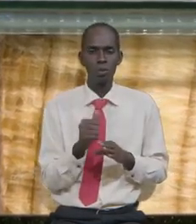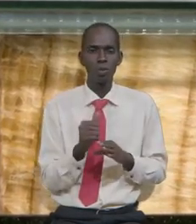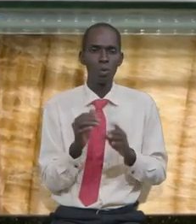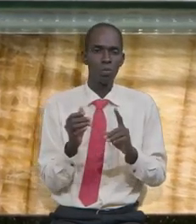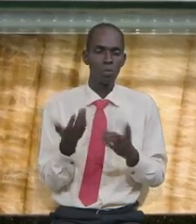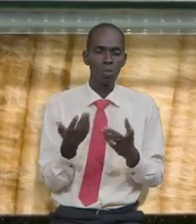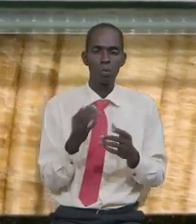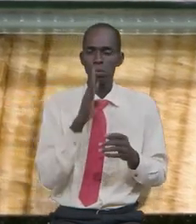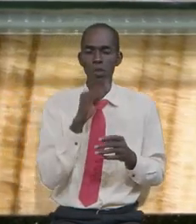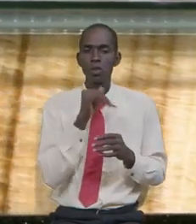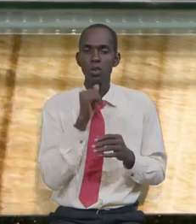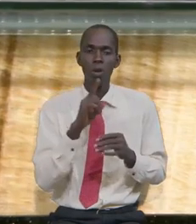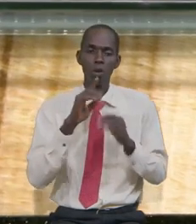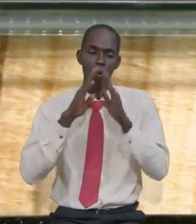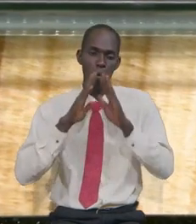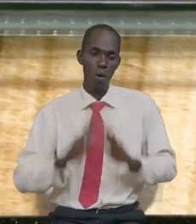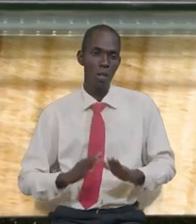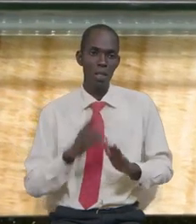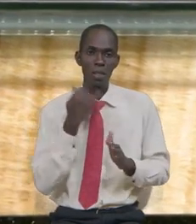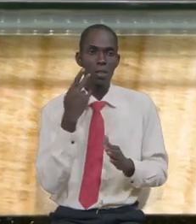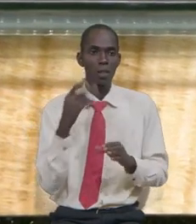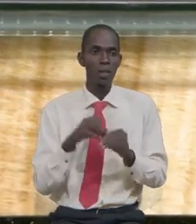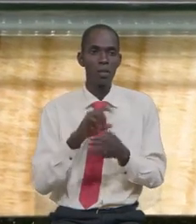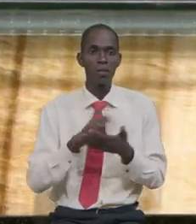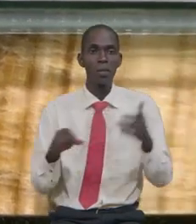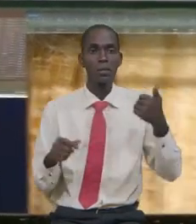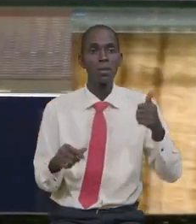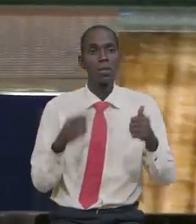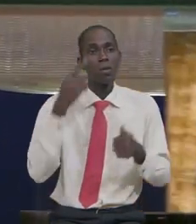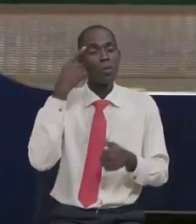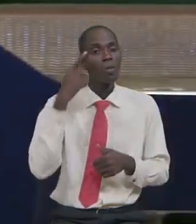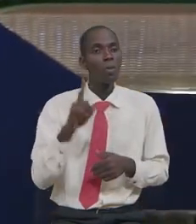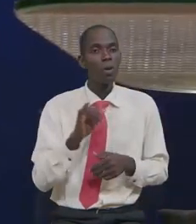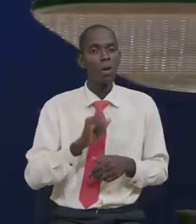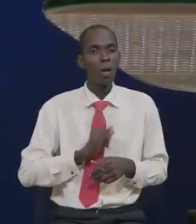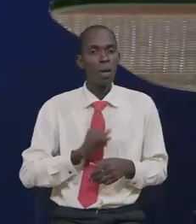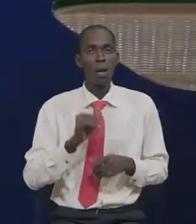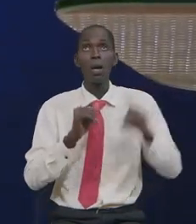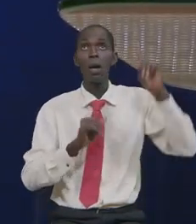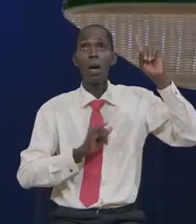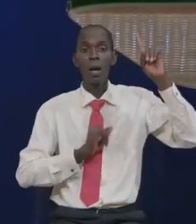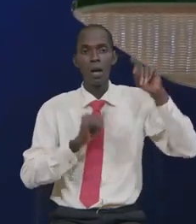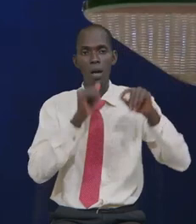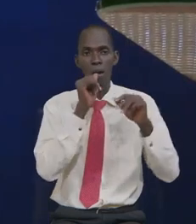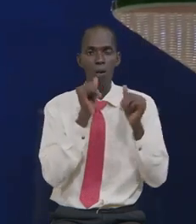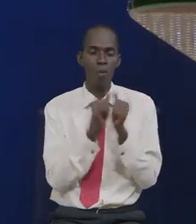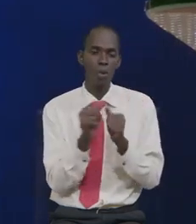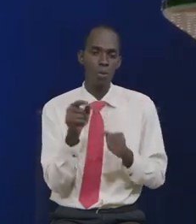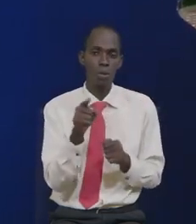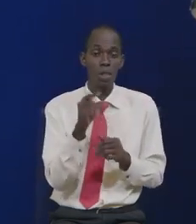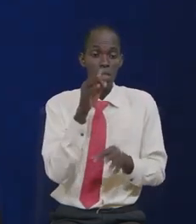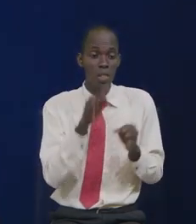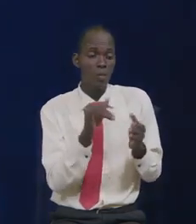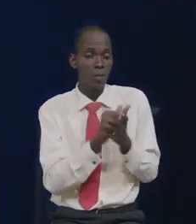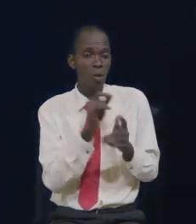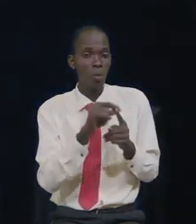in verse 10, for I am with thee. For I am with thee. You understand? That's written in Isaiah